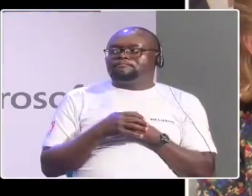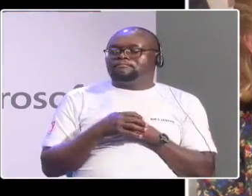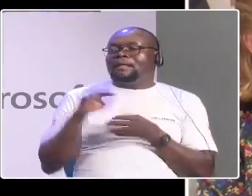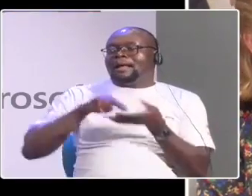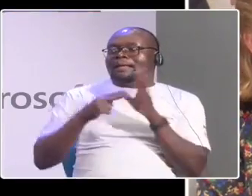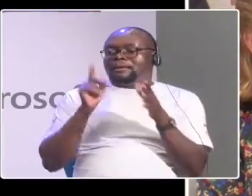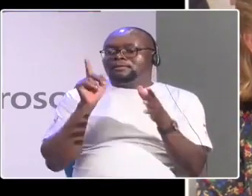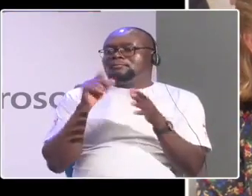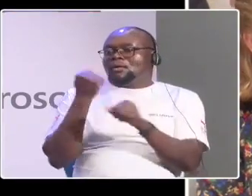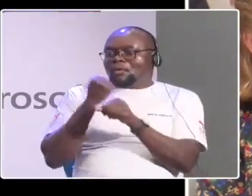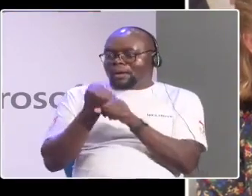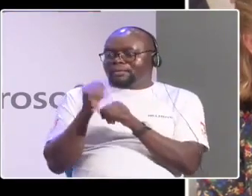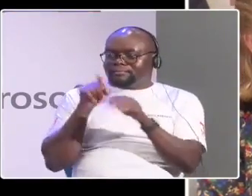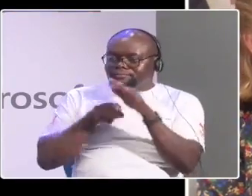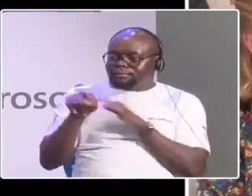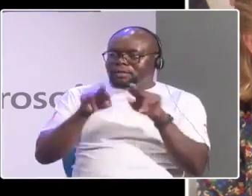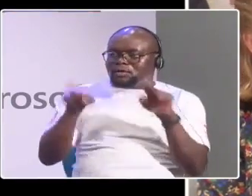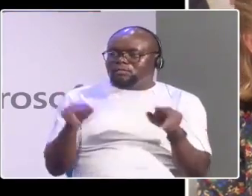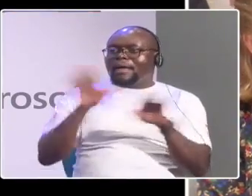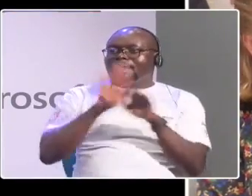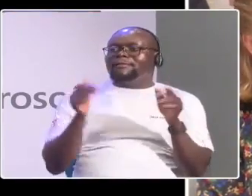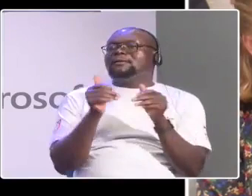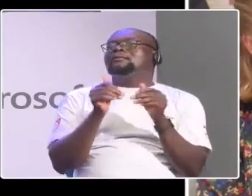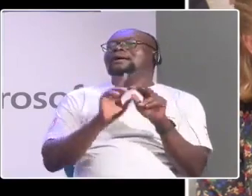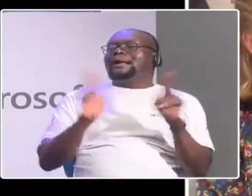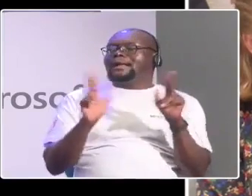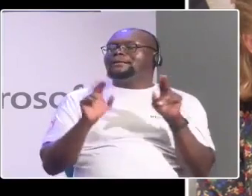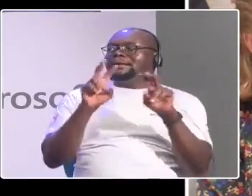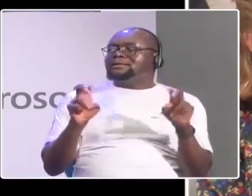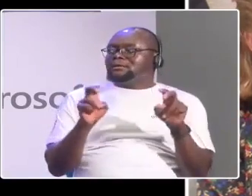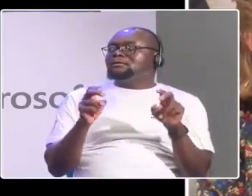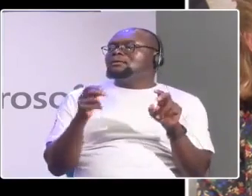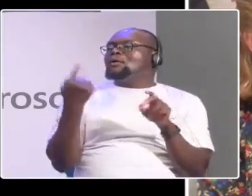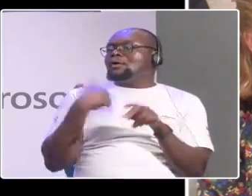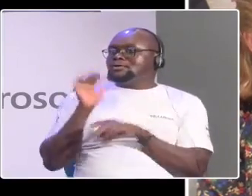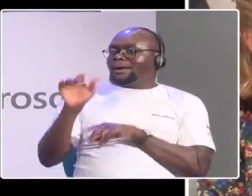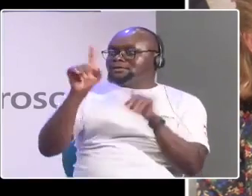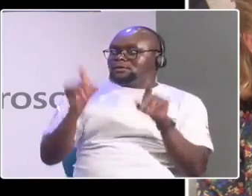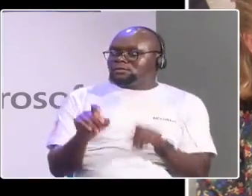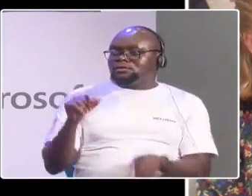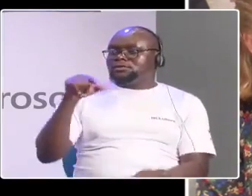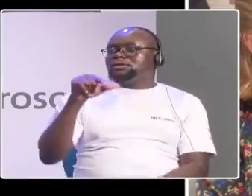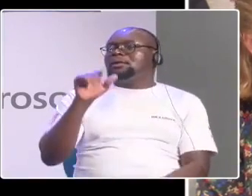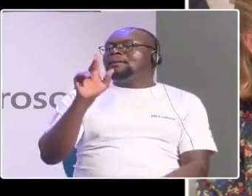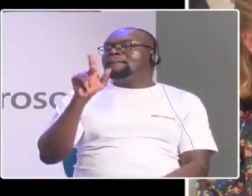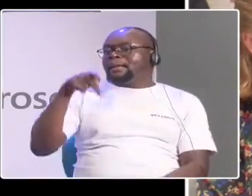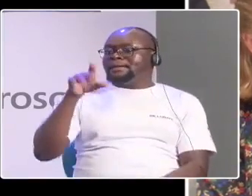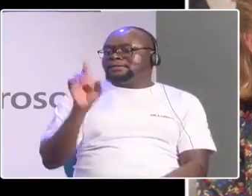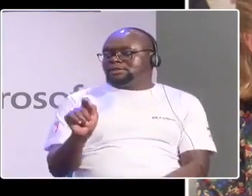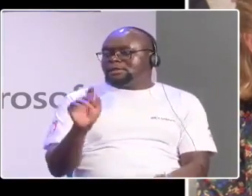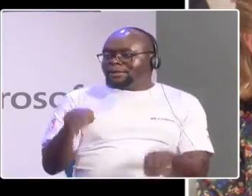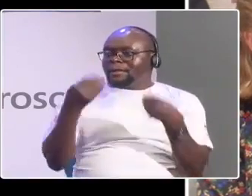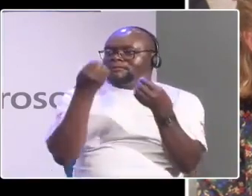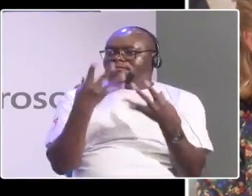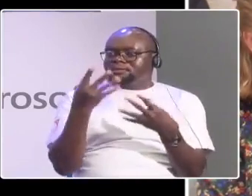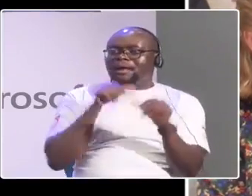I mean, walking into a room and having everything ready, research, I only have to ask a question now to GPT. They'll give me